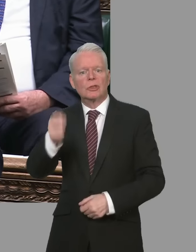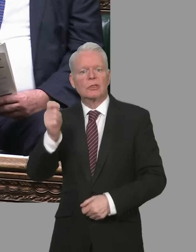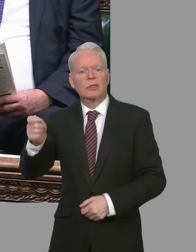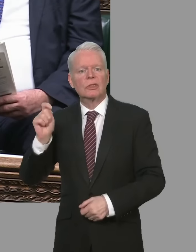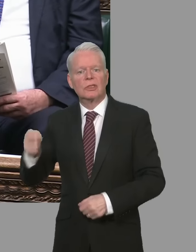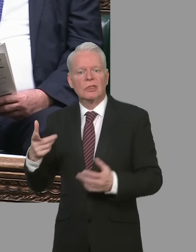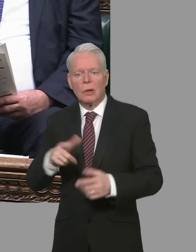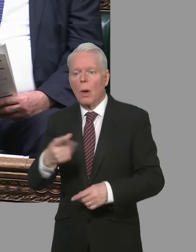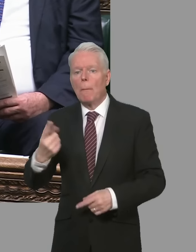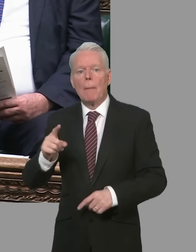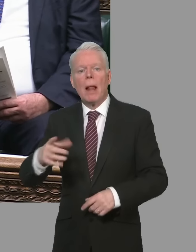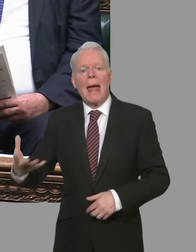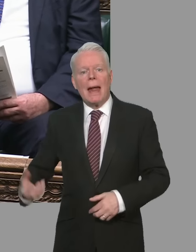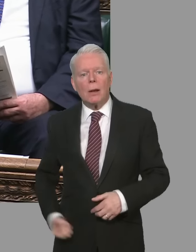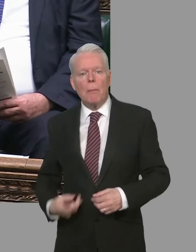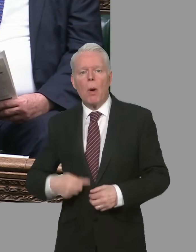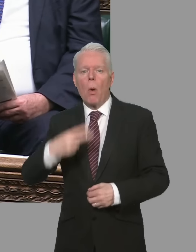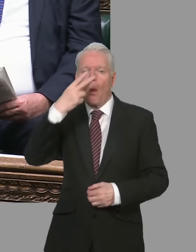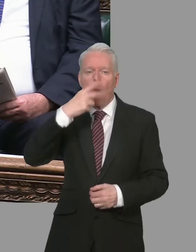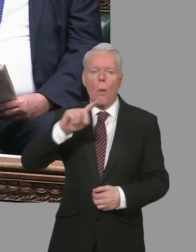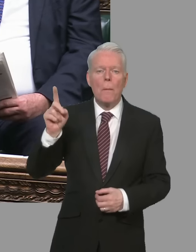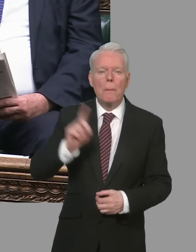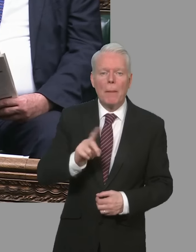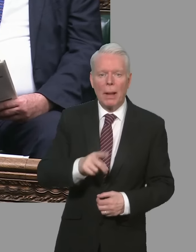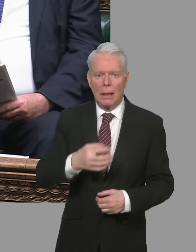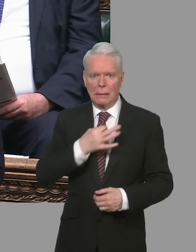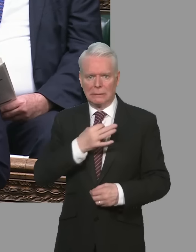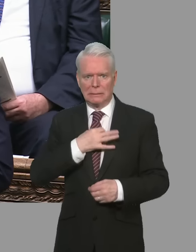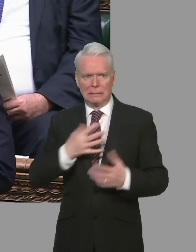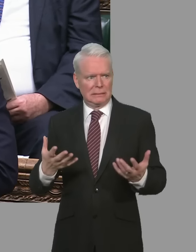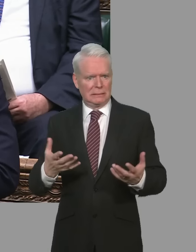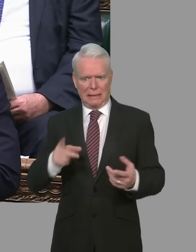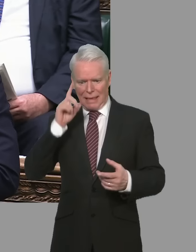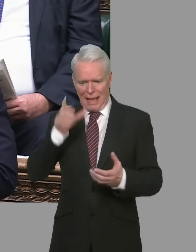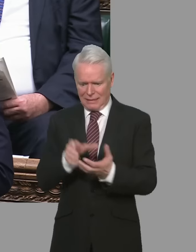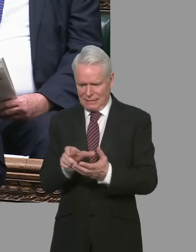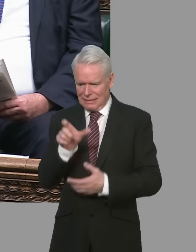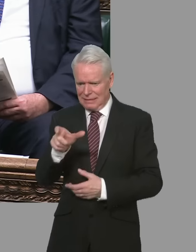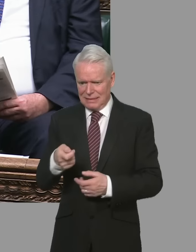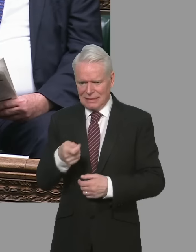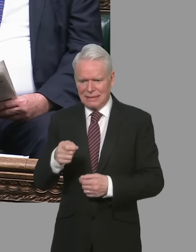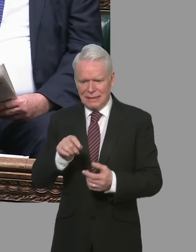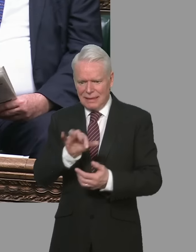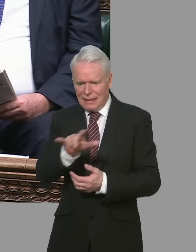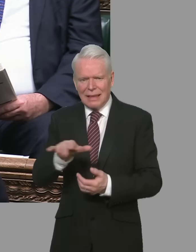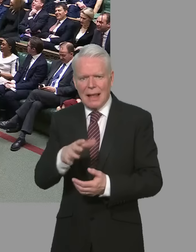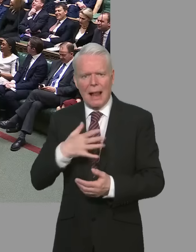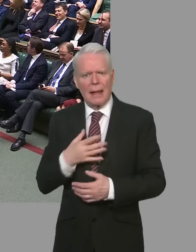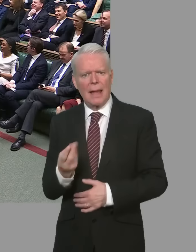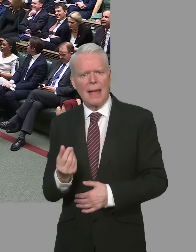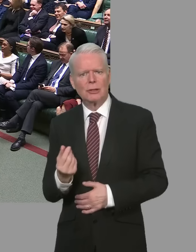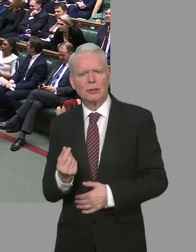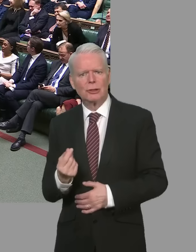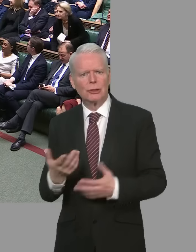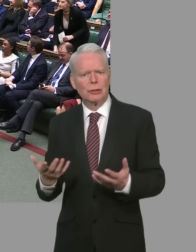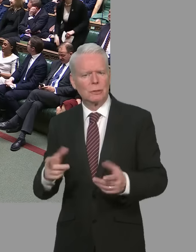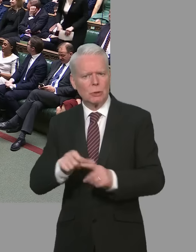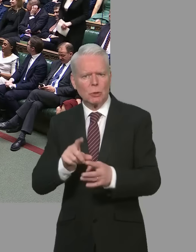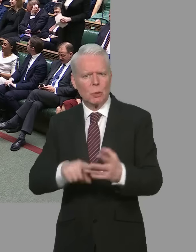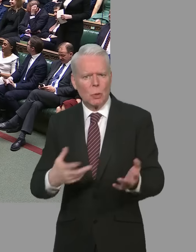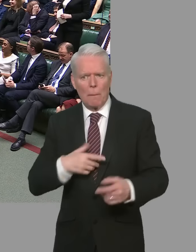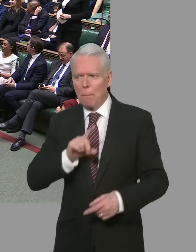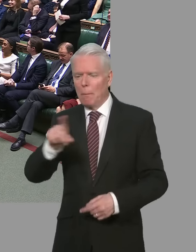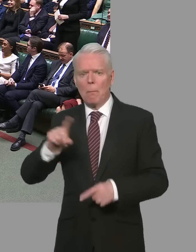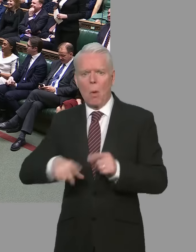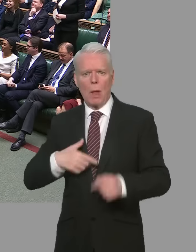or other. So what is the Prime Minister doing to ensure that nobody is left behind in a cashless society? Well,